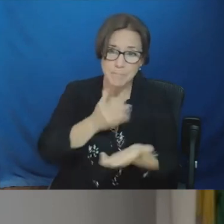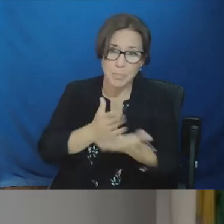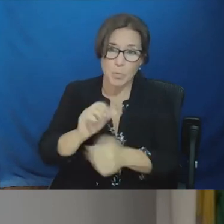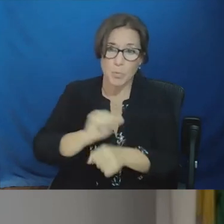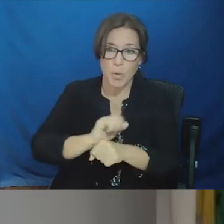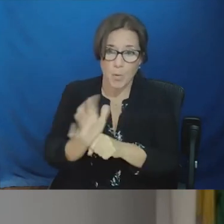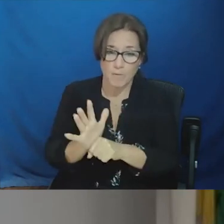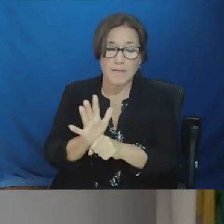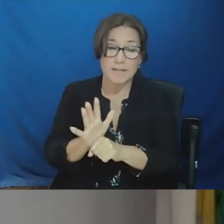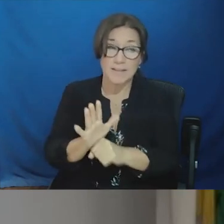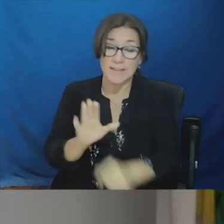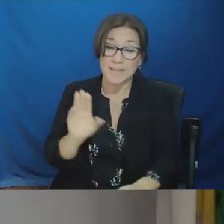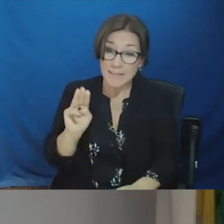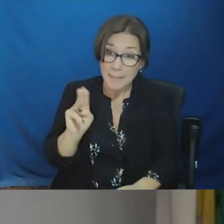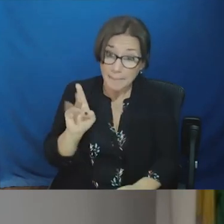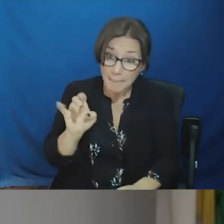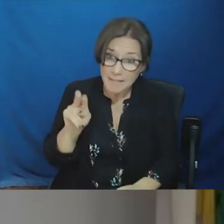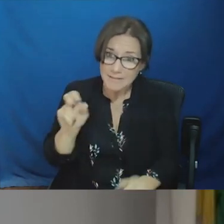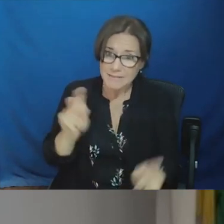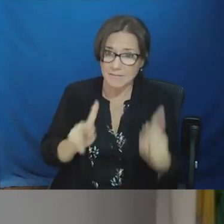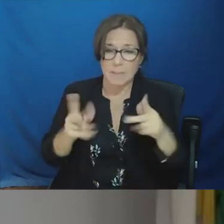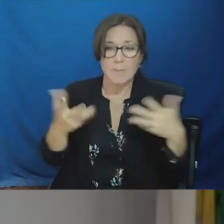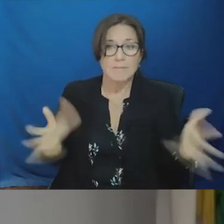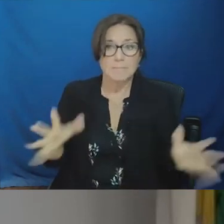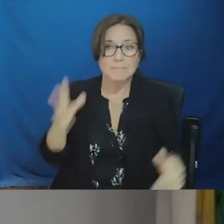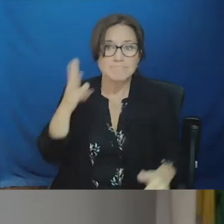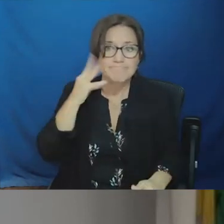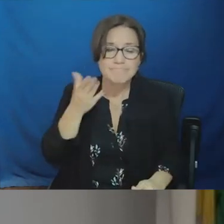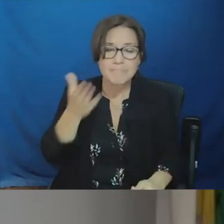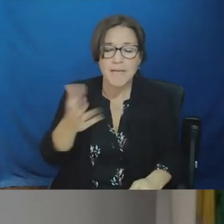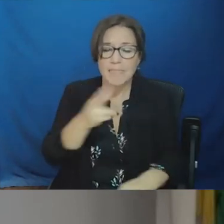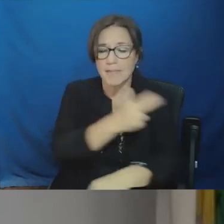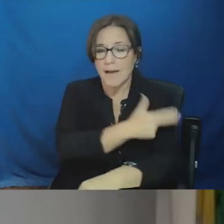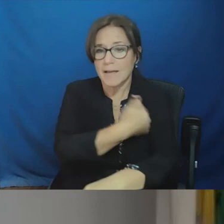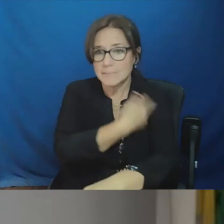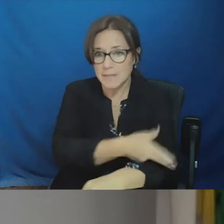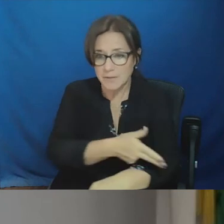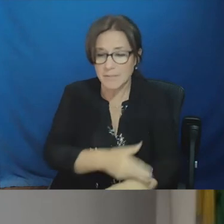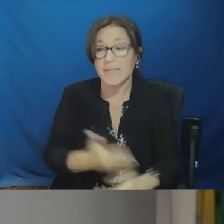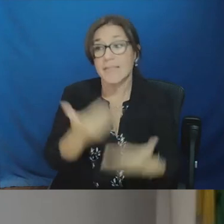millions of people who've been hospitalized. Thank you to all these nurses.